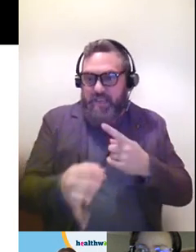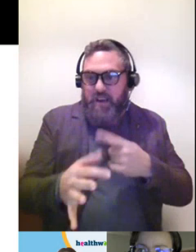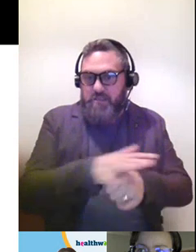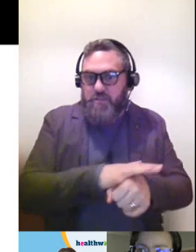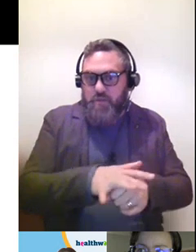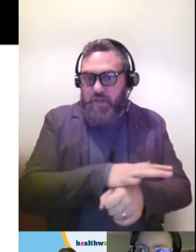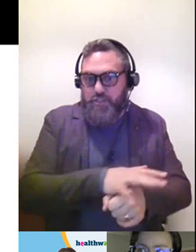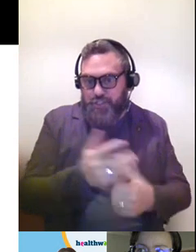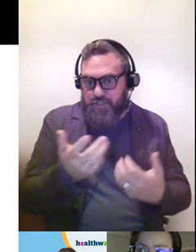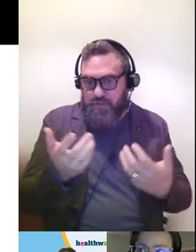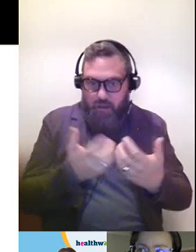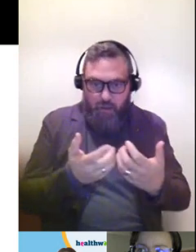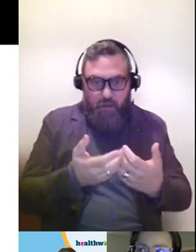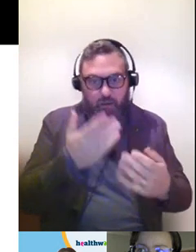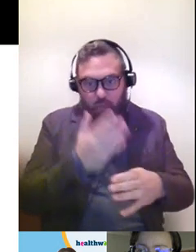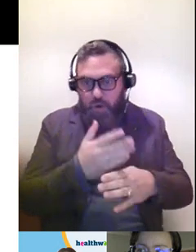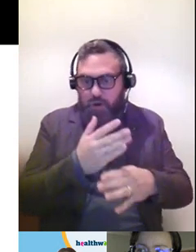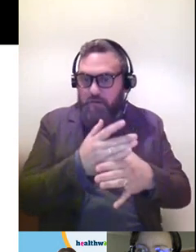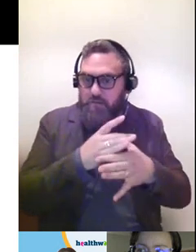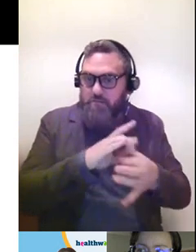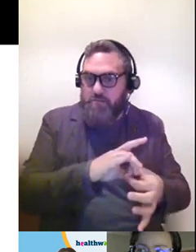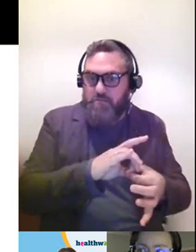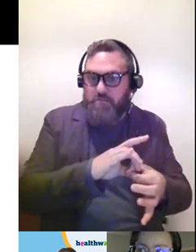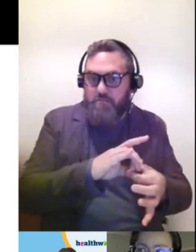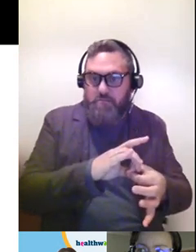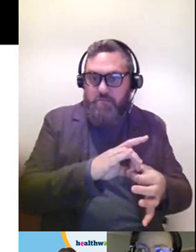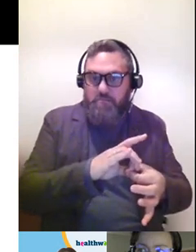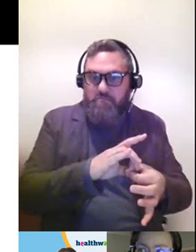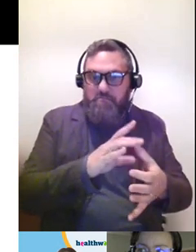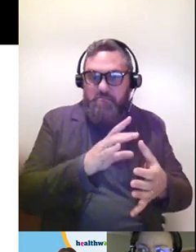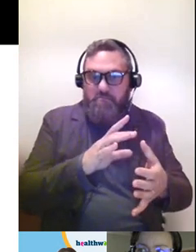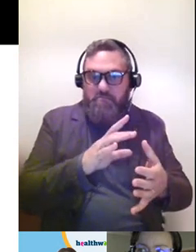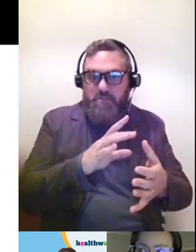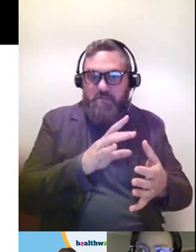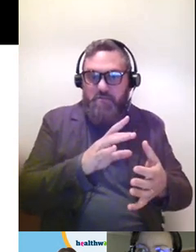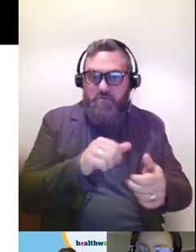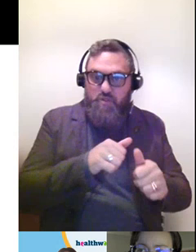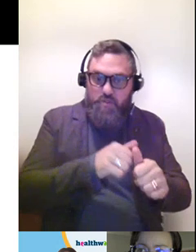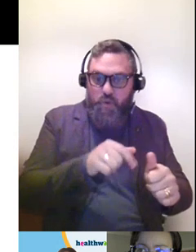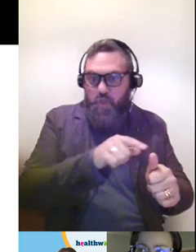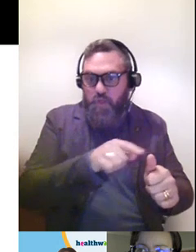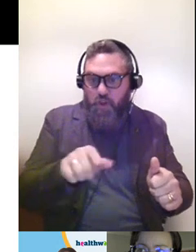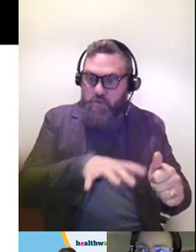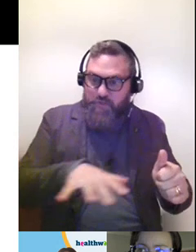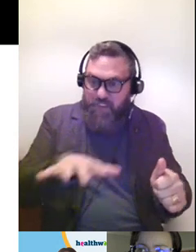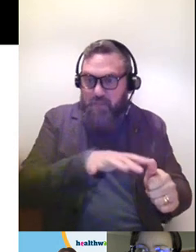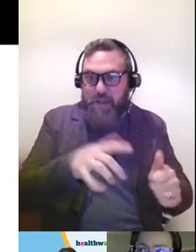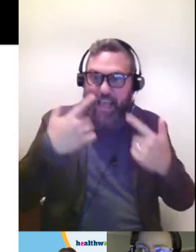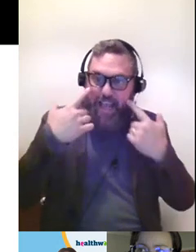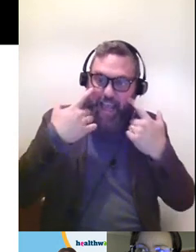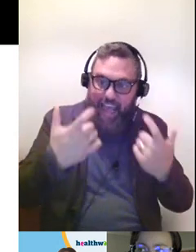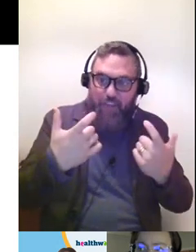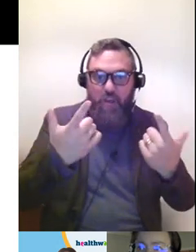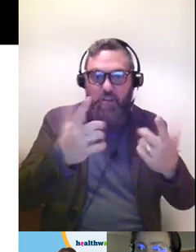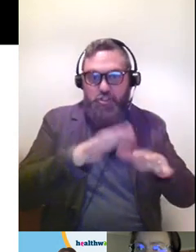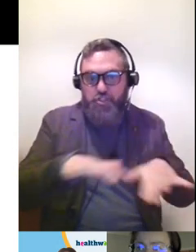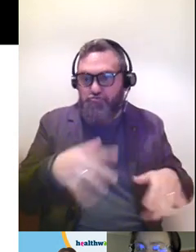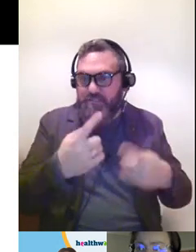can work across the system to improve some of the support that is available for those children, their families and their carers.